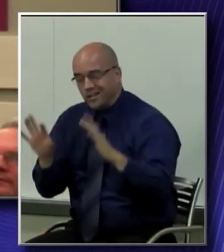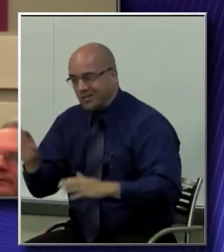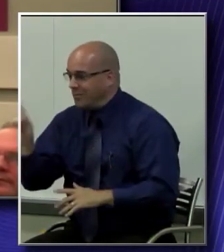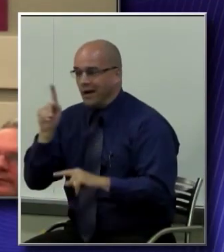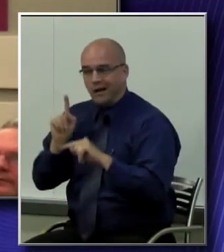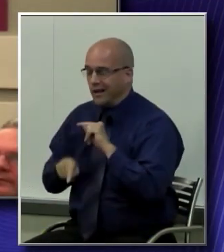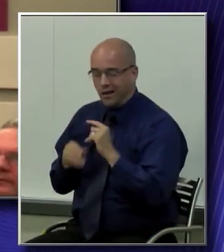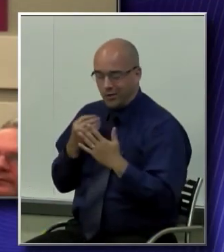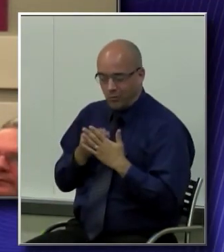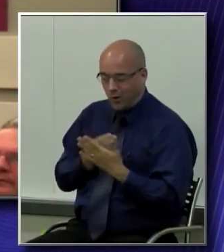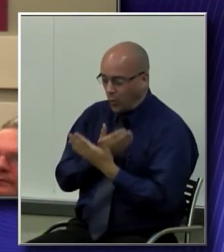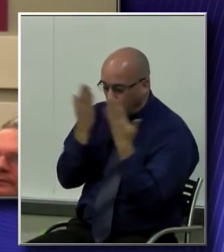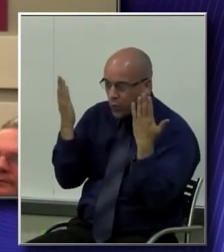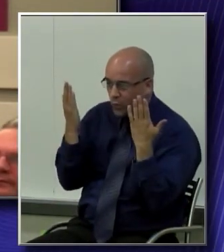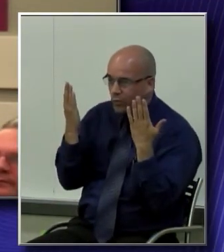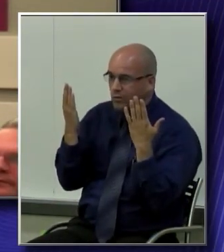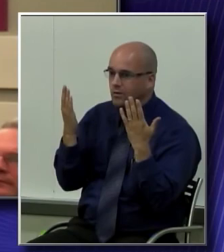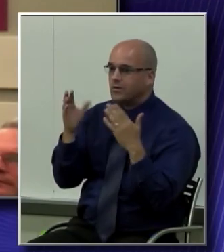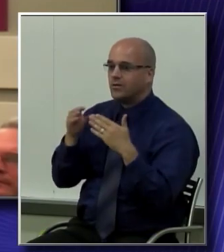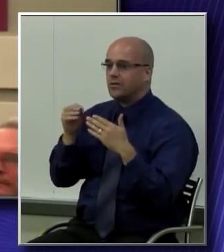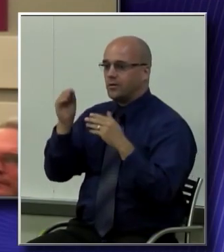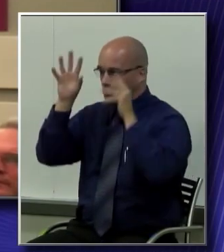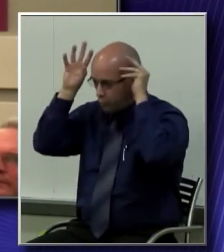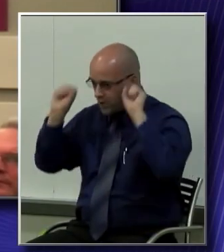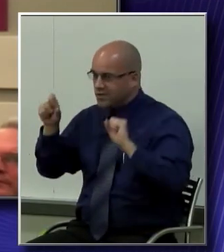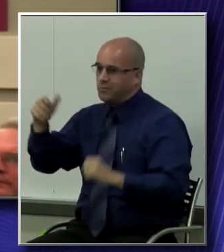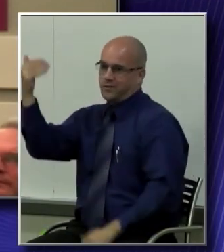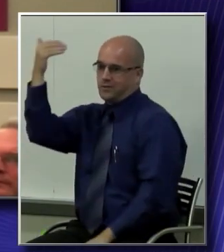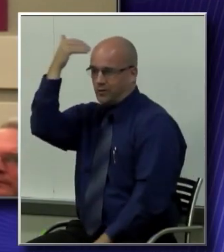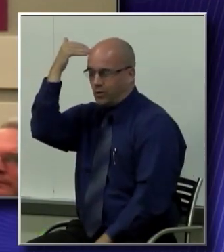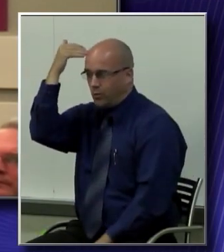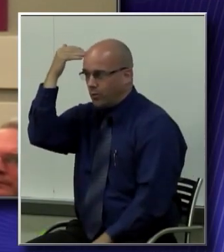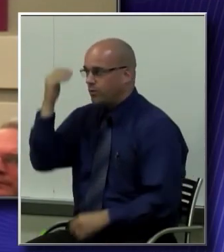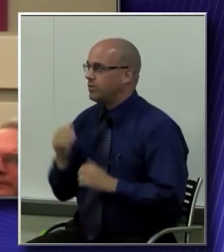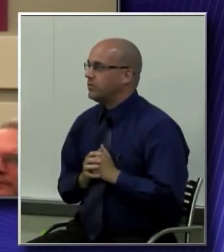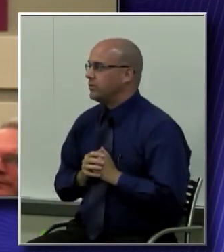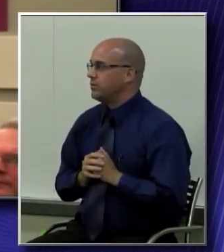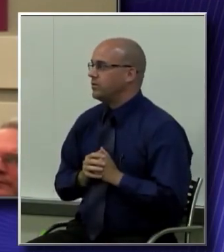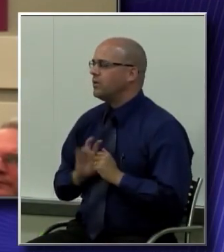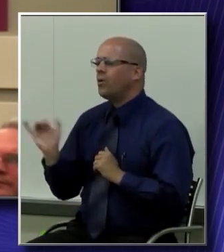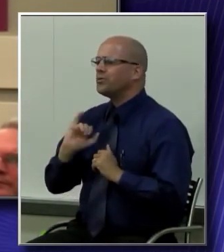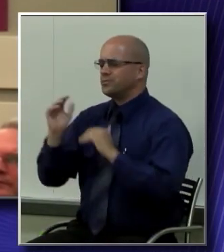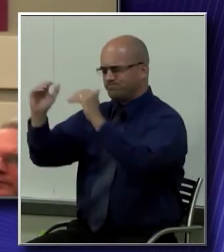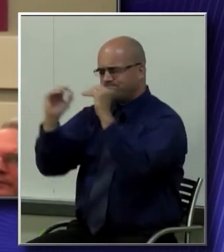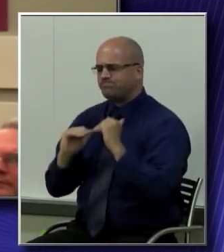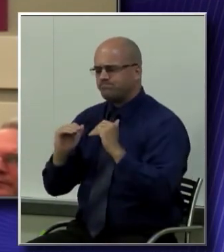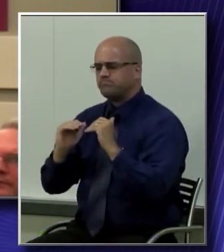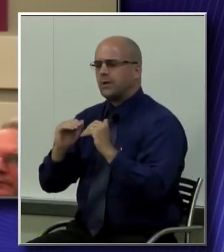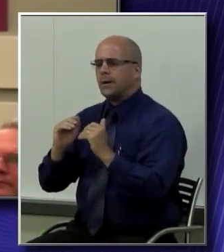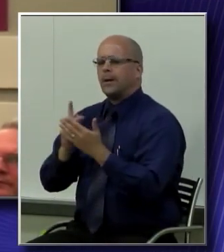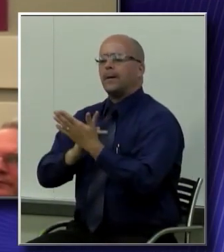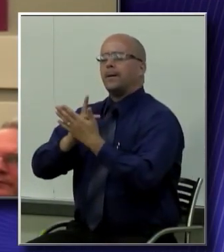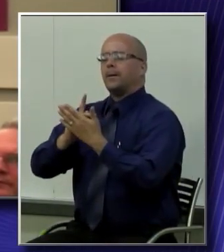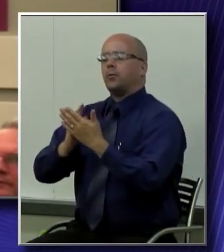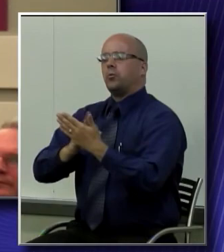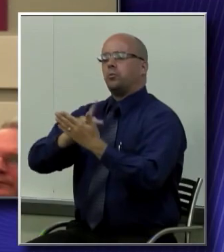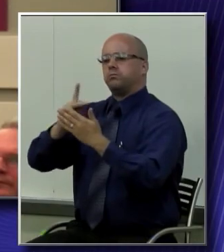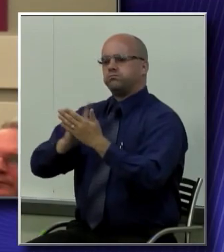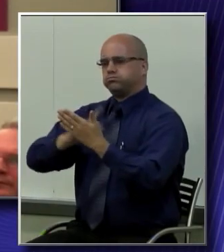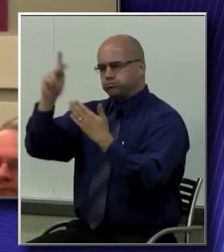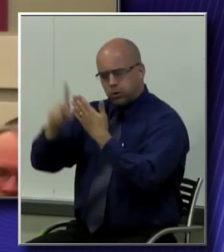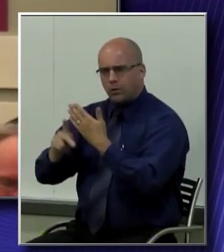able to understand the value that each institute has as far as what they have as far as what programs they offer, like UNC, Chapel Hill with their doctor